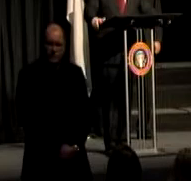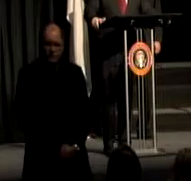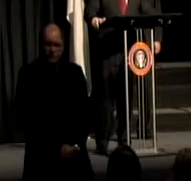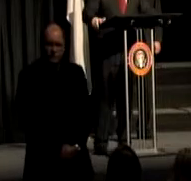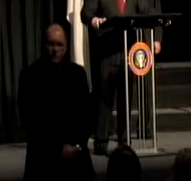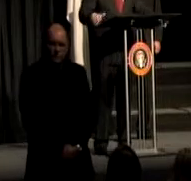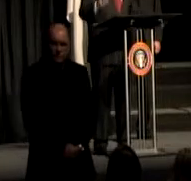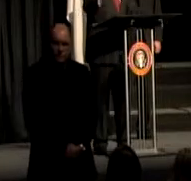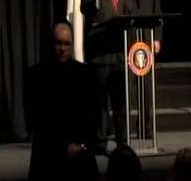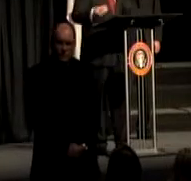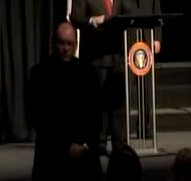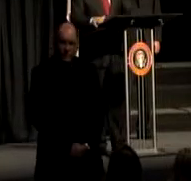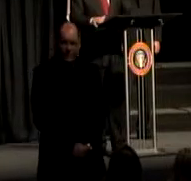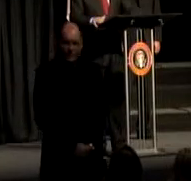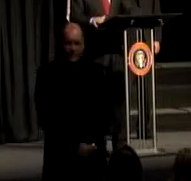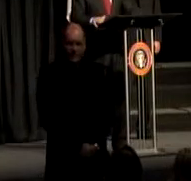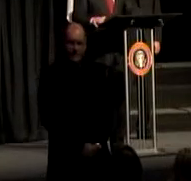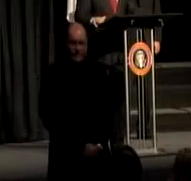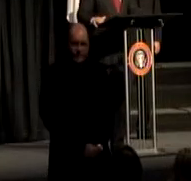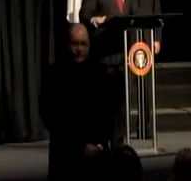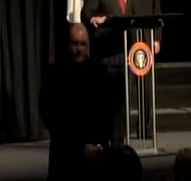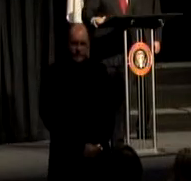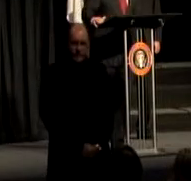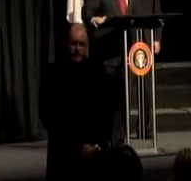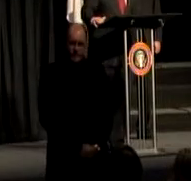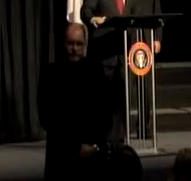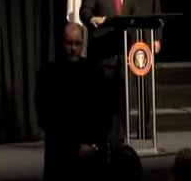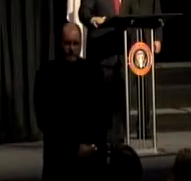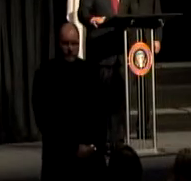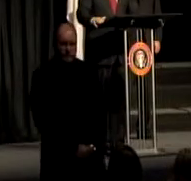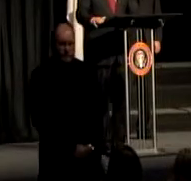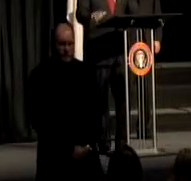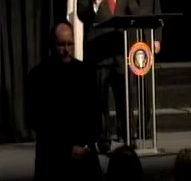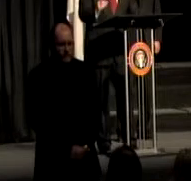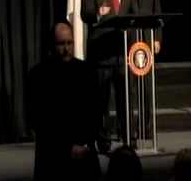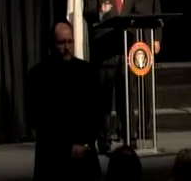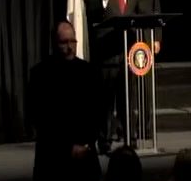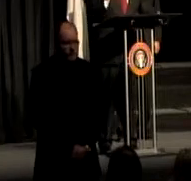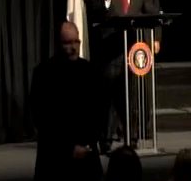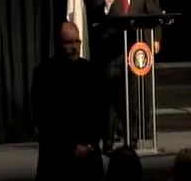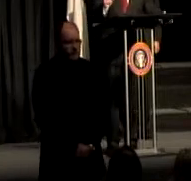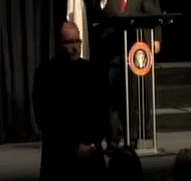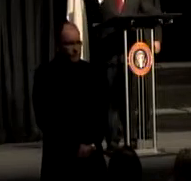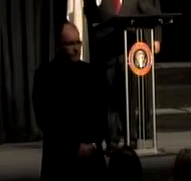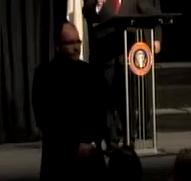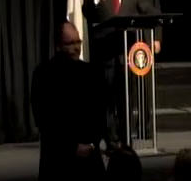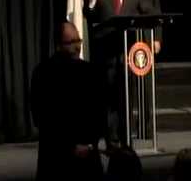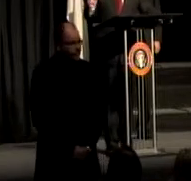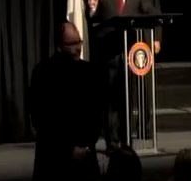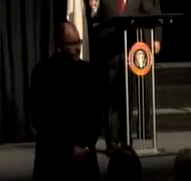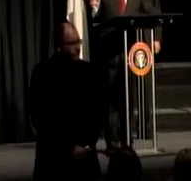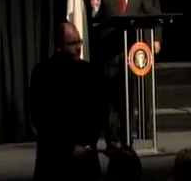and the gift of salvation is free I didn't do anything for salvation but I can tell you after I have been